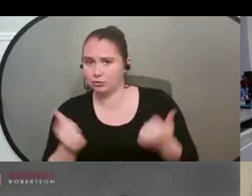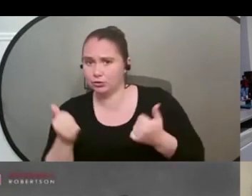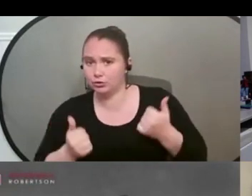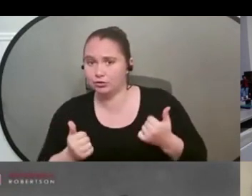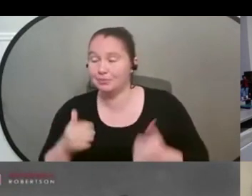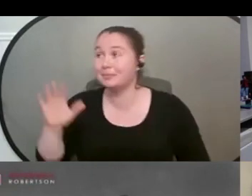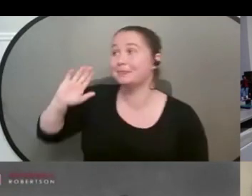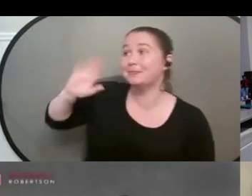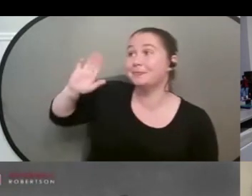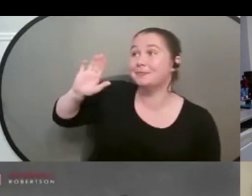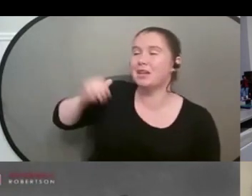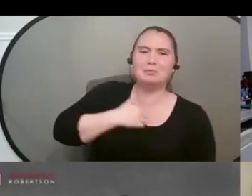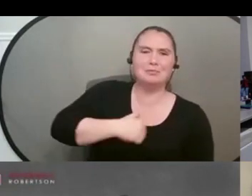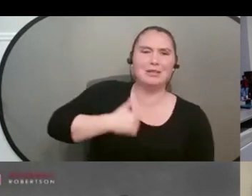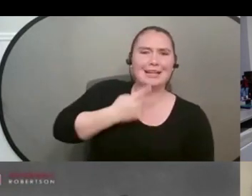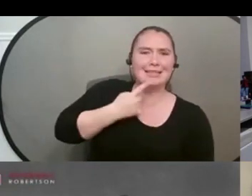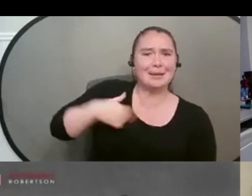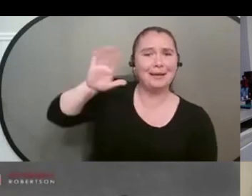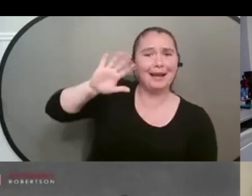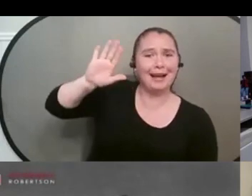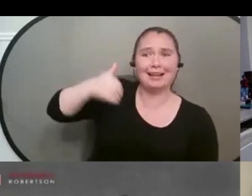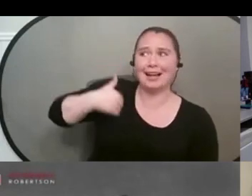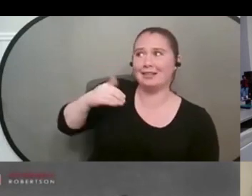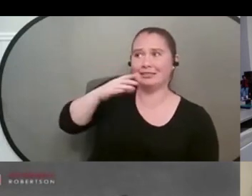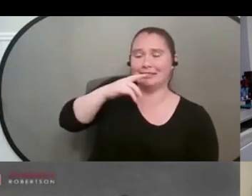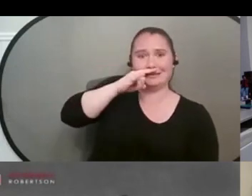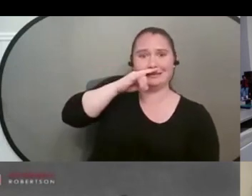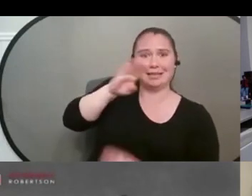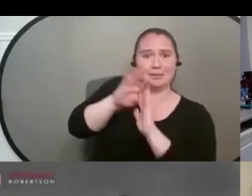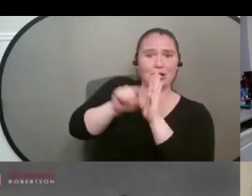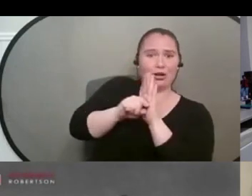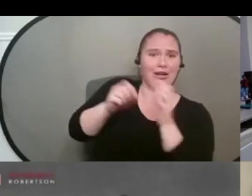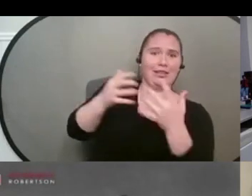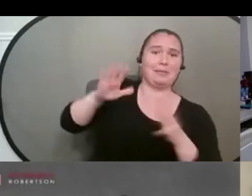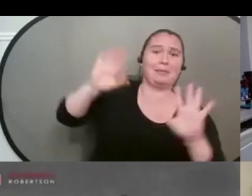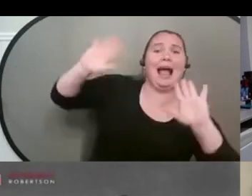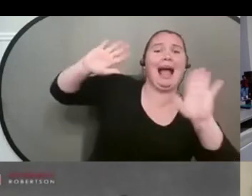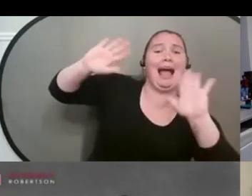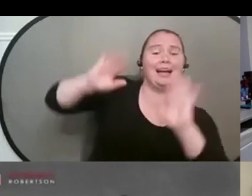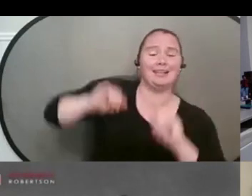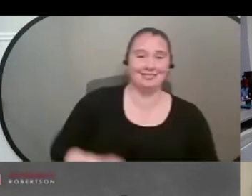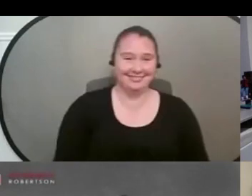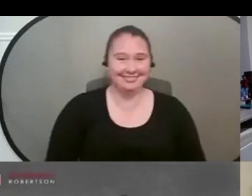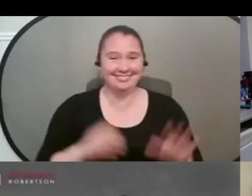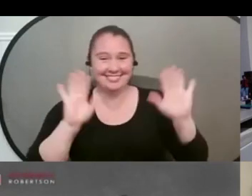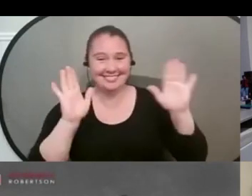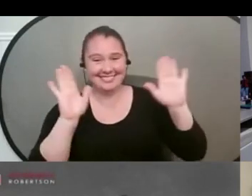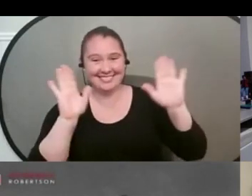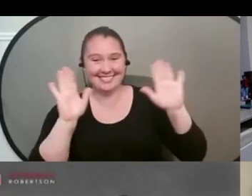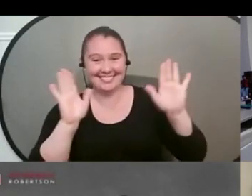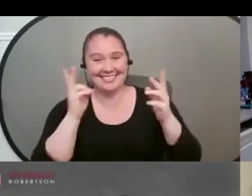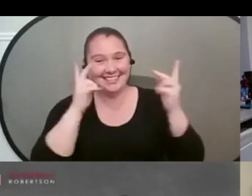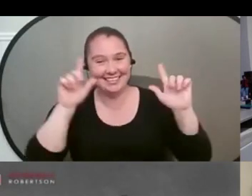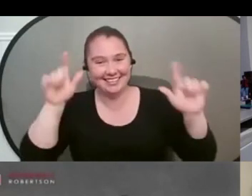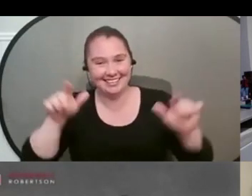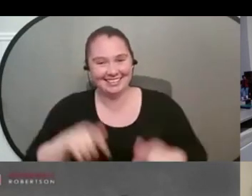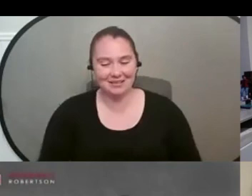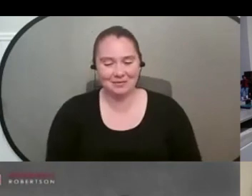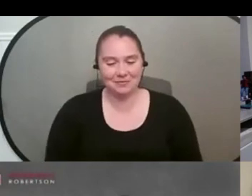Bye. I'm sorry, I'm saying goodbye. I've got children in the background, all sorts of things. Bye, everyone. Good night. Bye. Thank you.